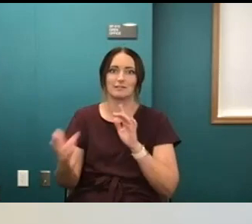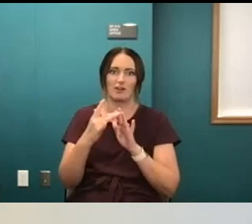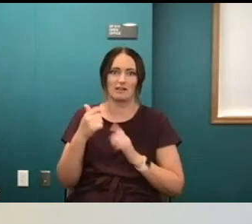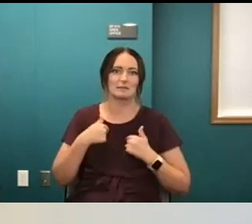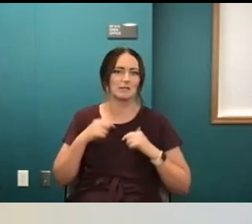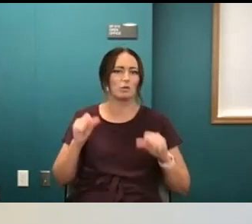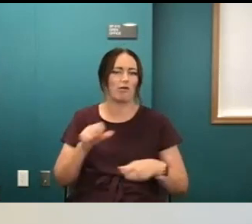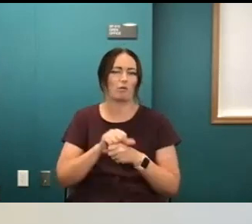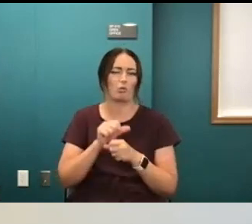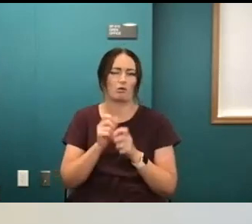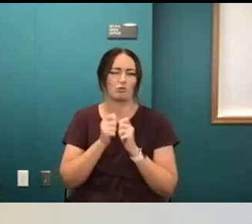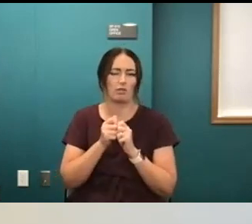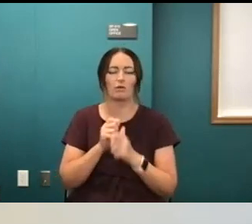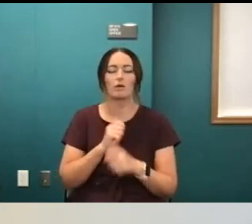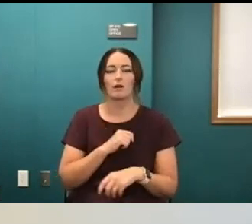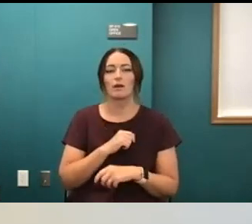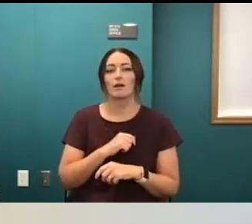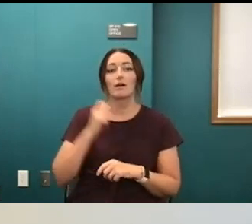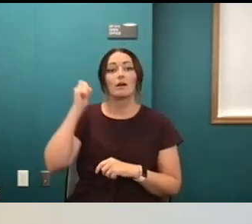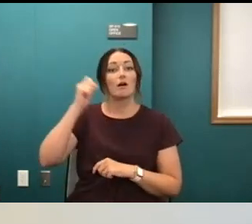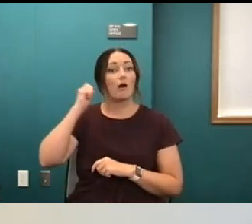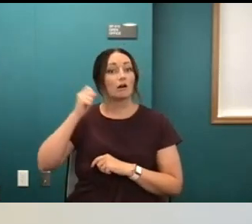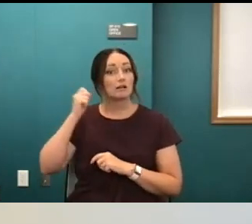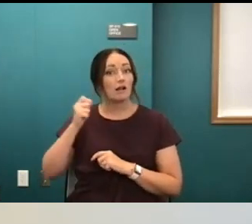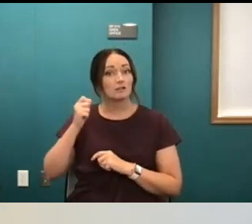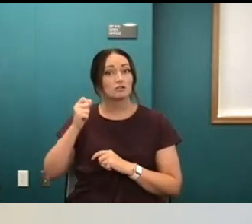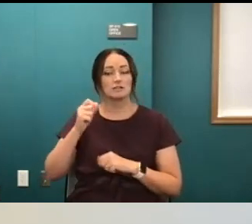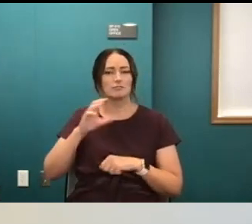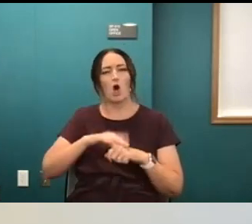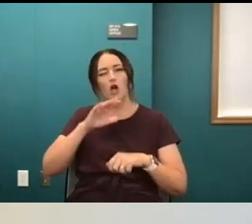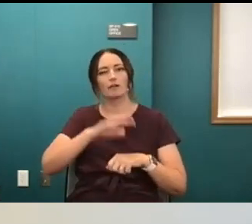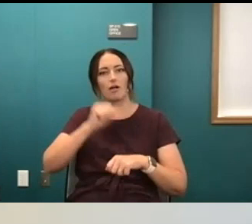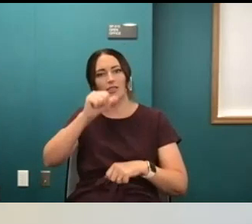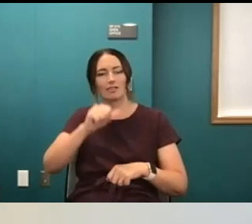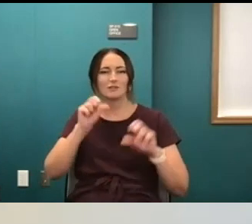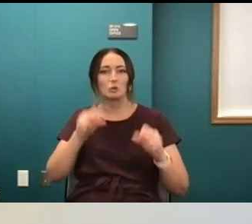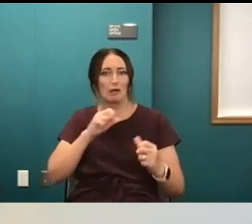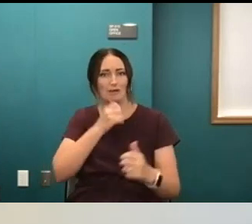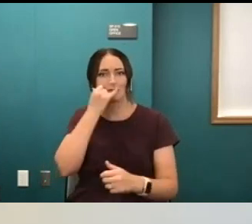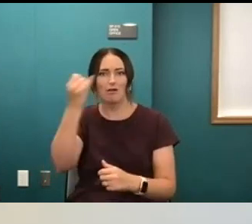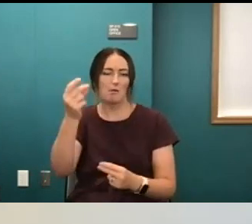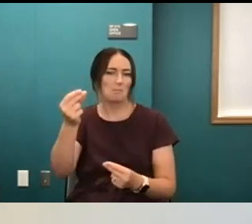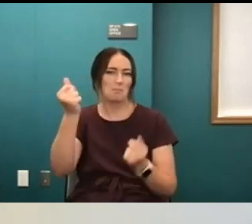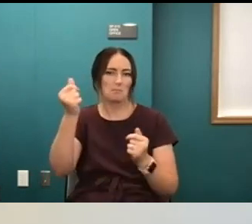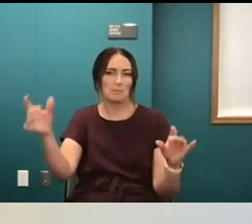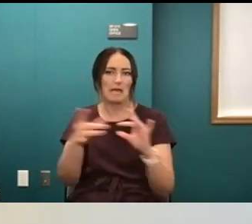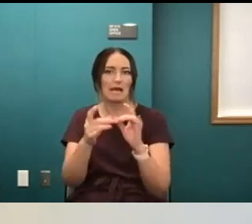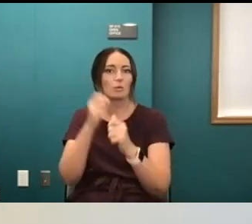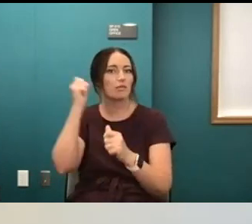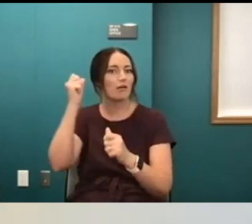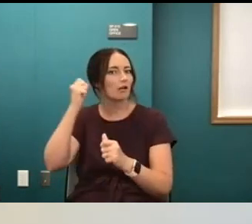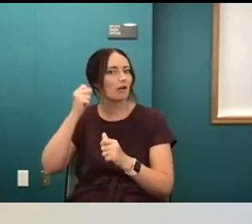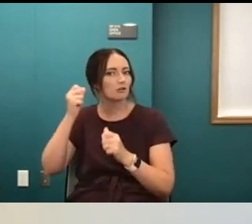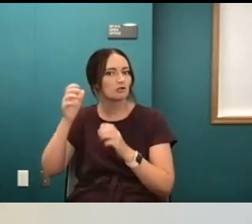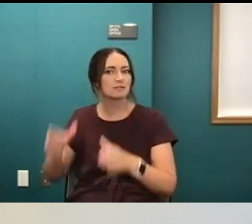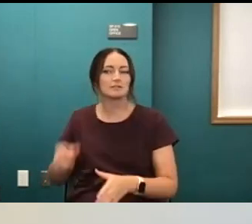them. We also have audiology on call. So you can call and get an audiologist that's familiar with the MED-EL technology on the phone to